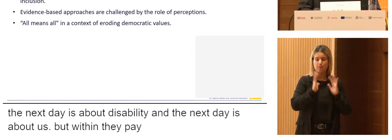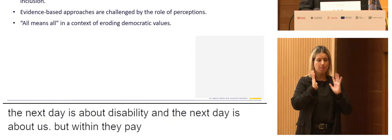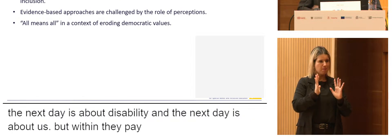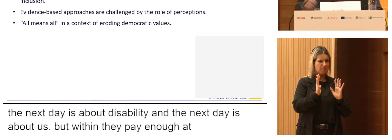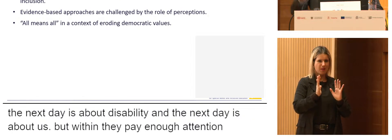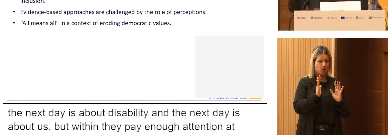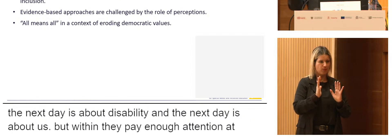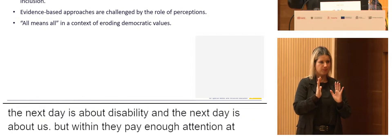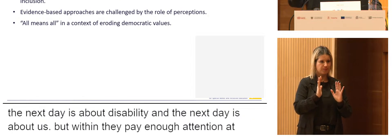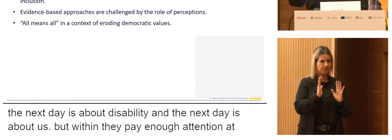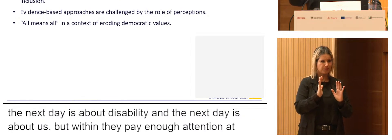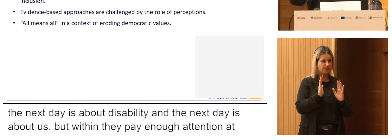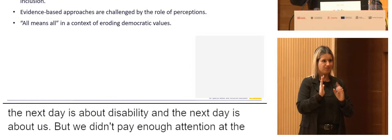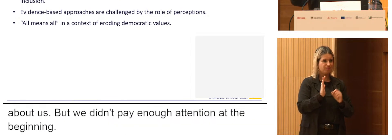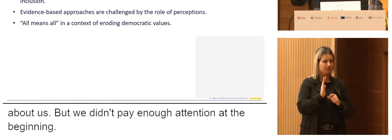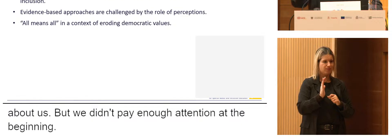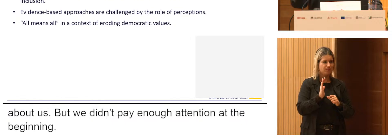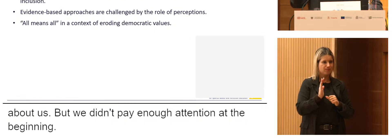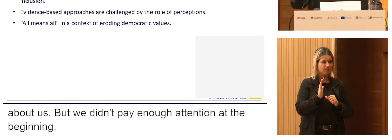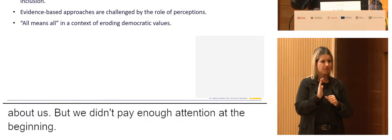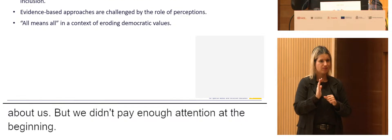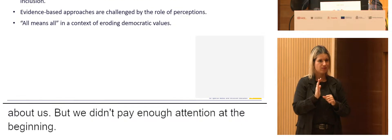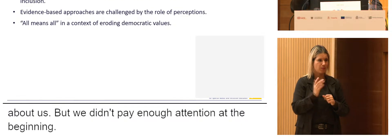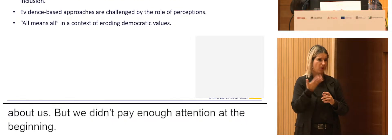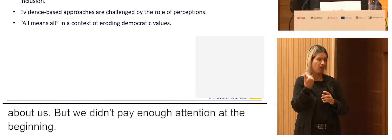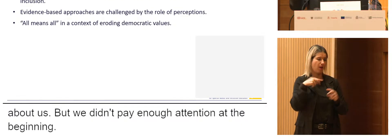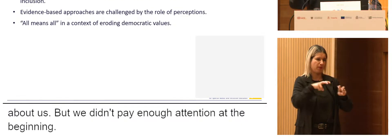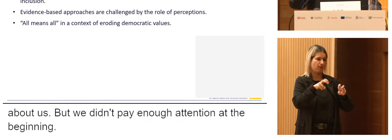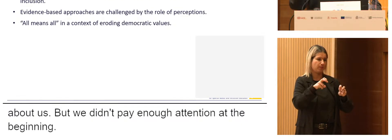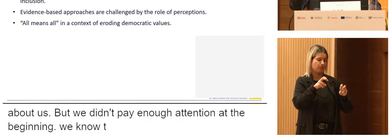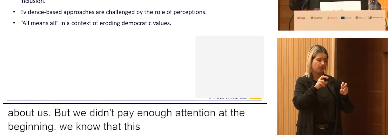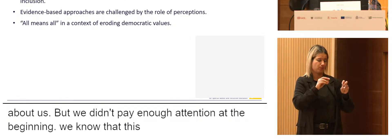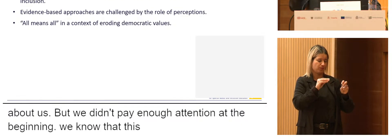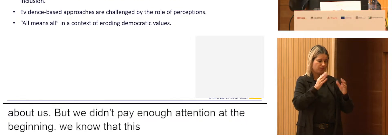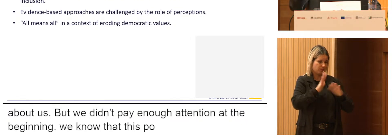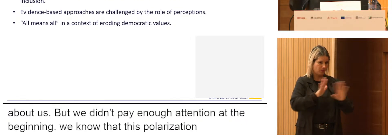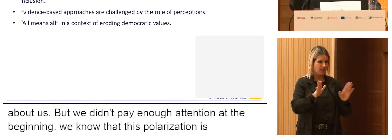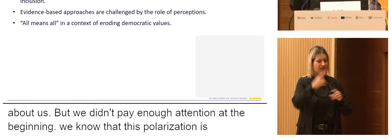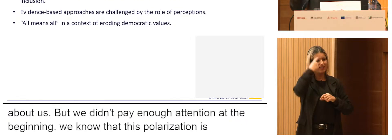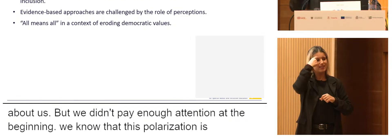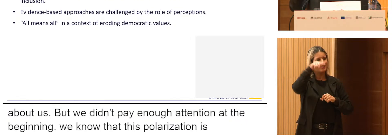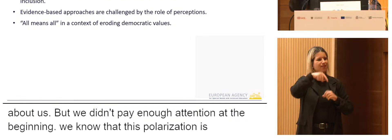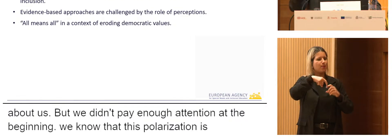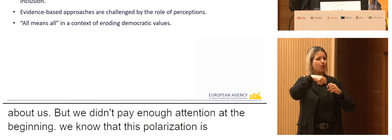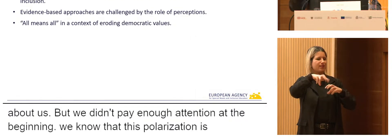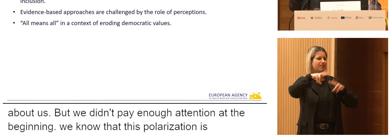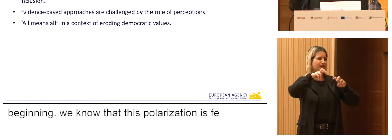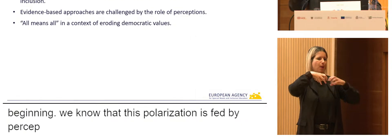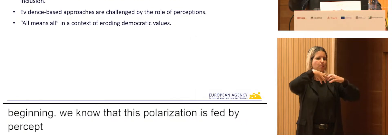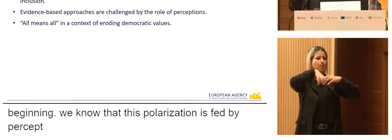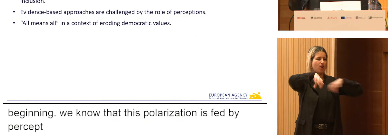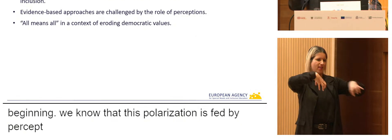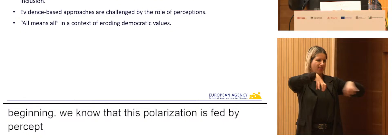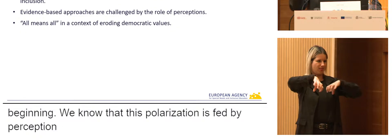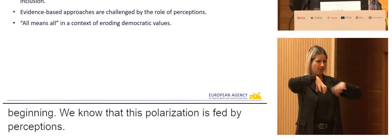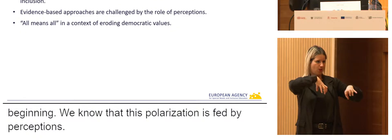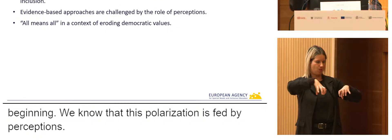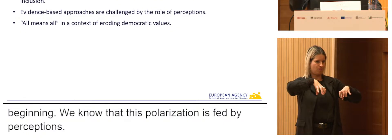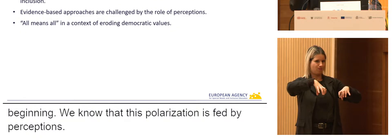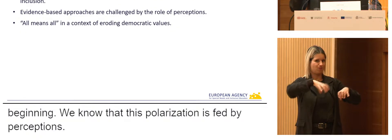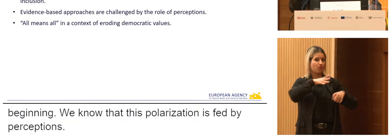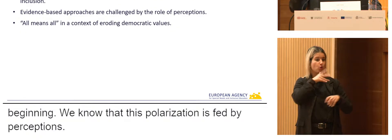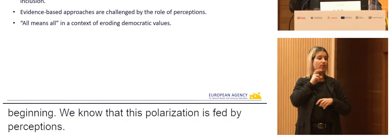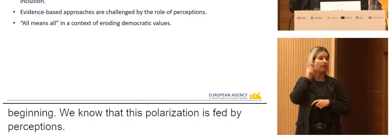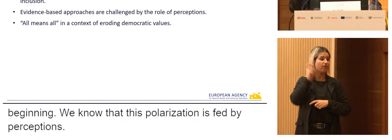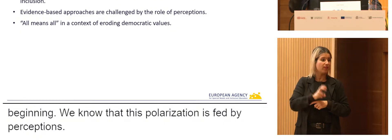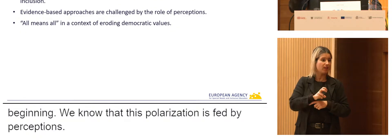beginning. We know that this polarization is fed by perceptions. What can